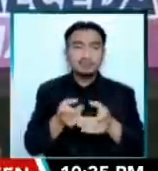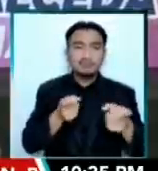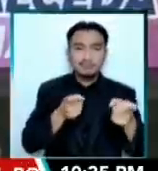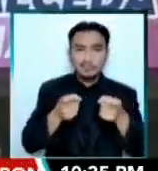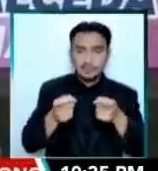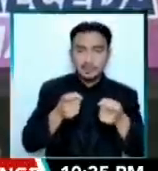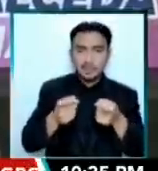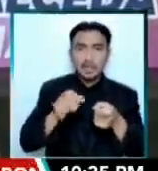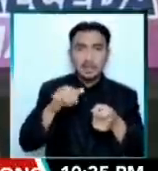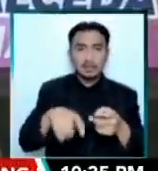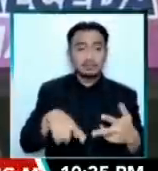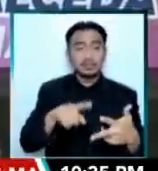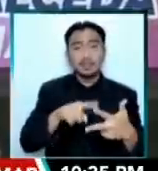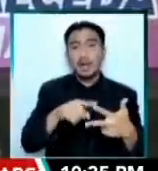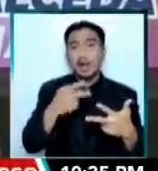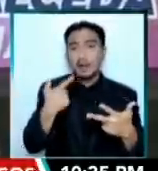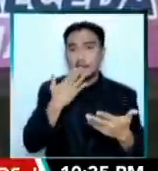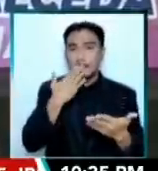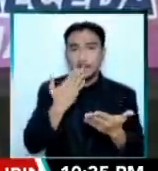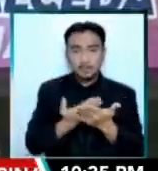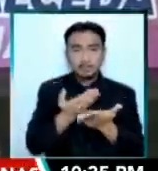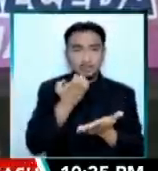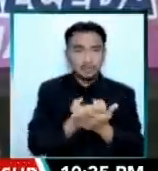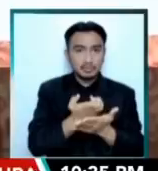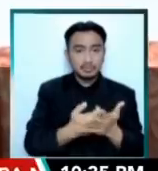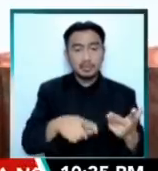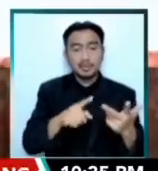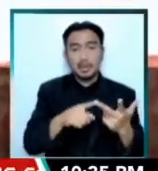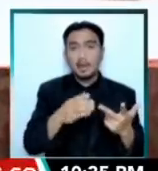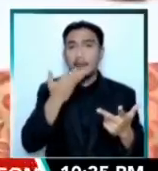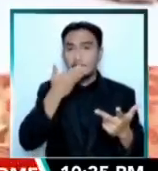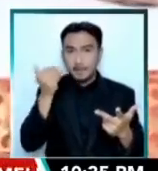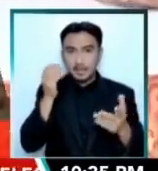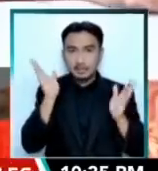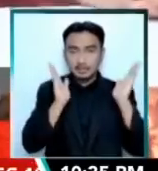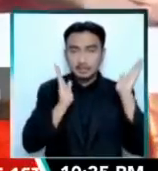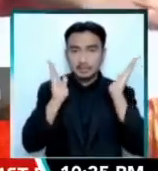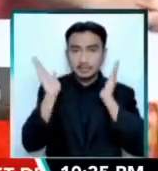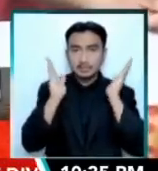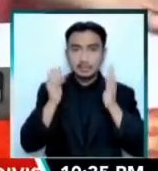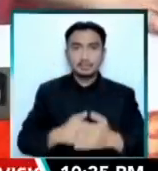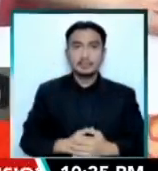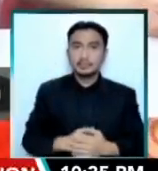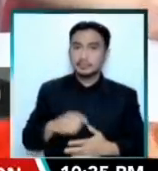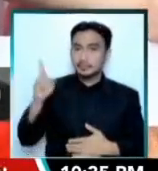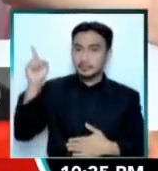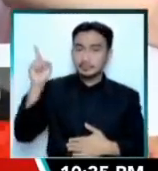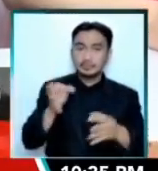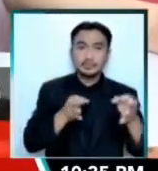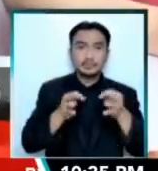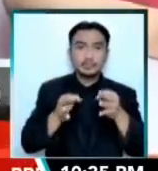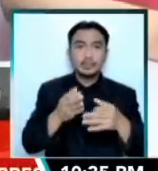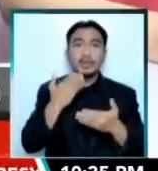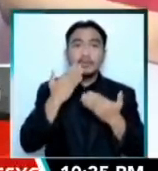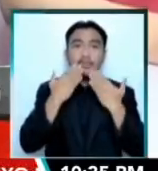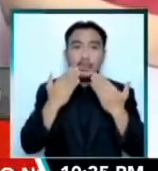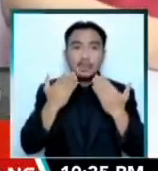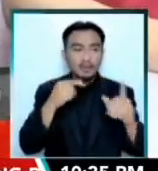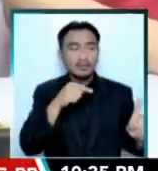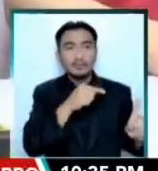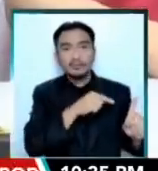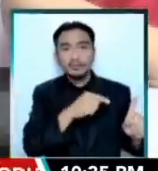economics, and good economics means better services. Papasalamat po ni Congressman Joey for the very